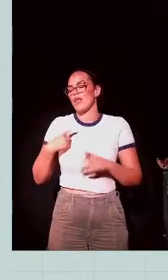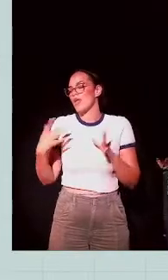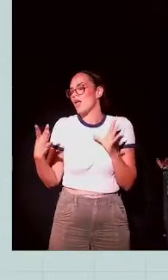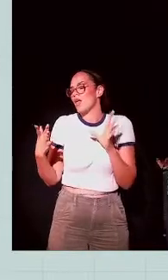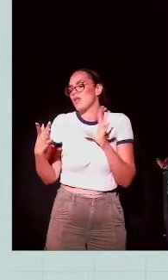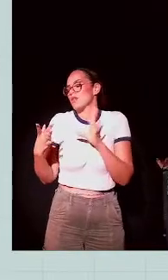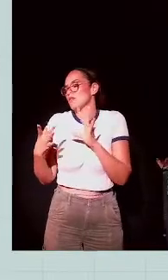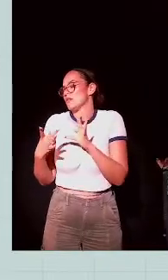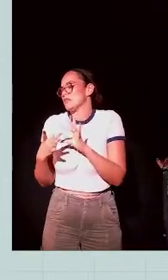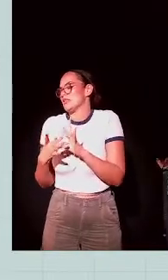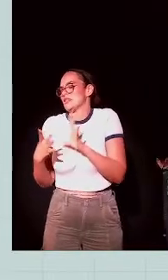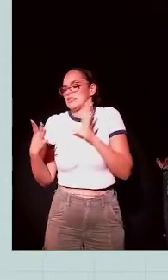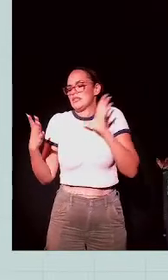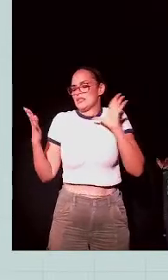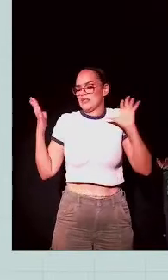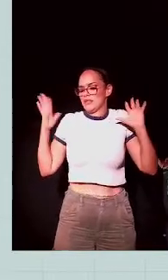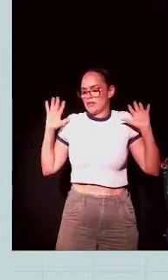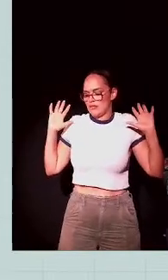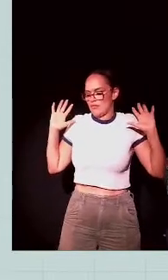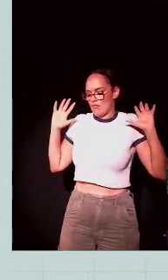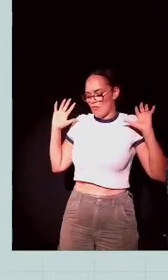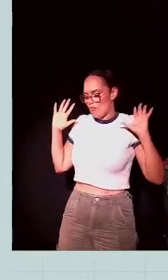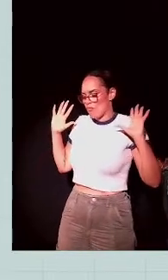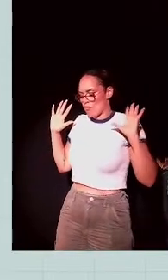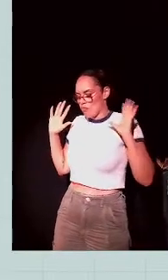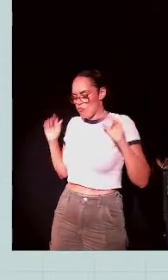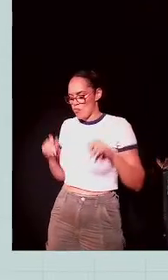don't wanna fall in love